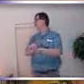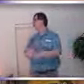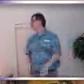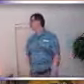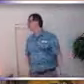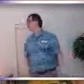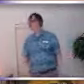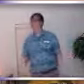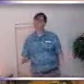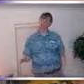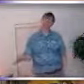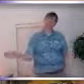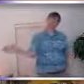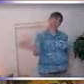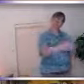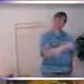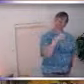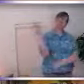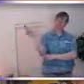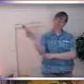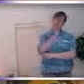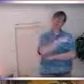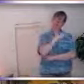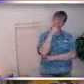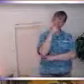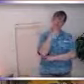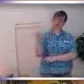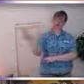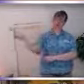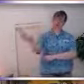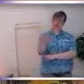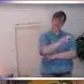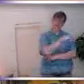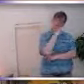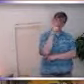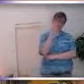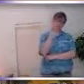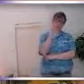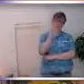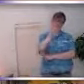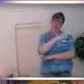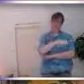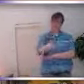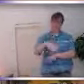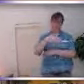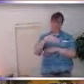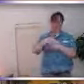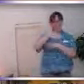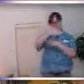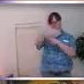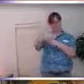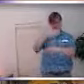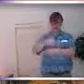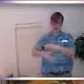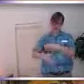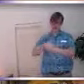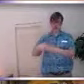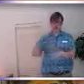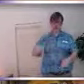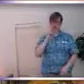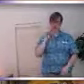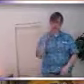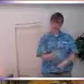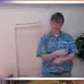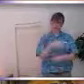we need you. We need you instead of fading in and out based on situations, based on somebody's behavior, based